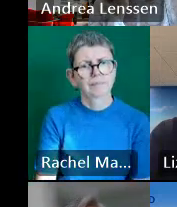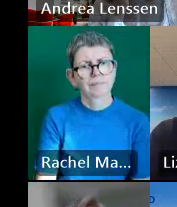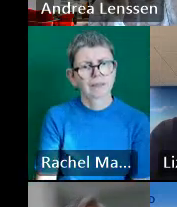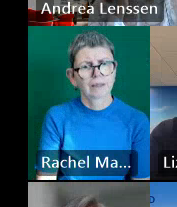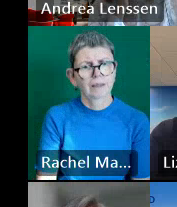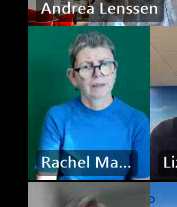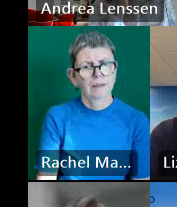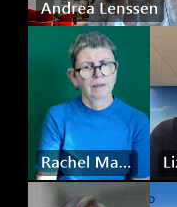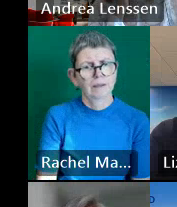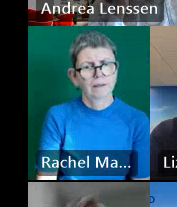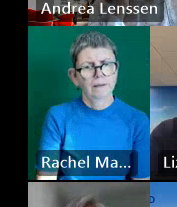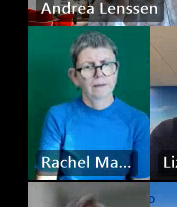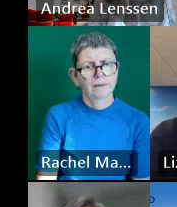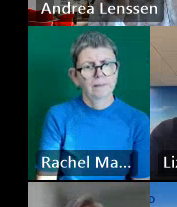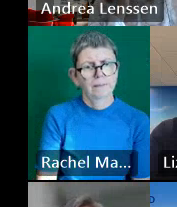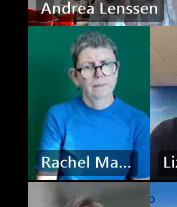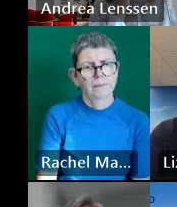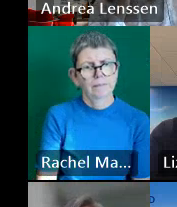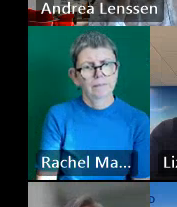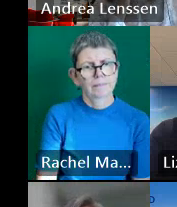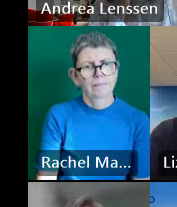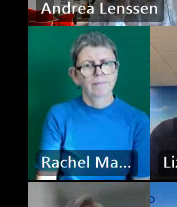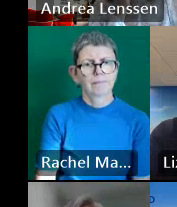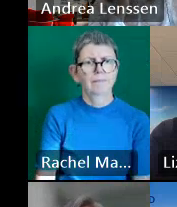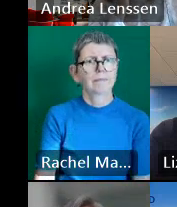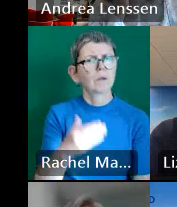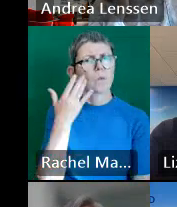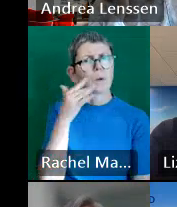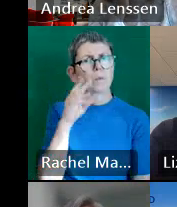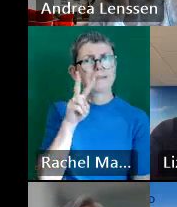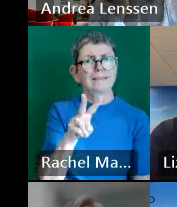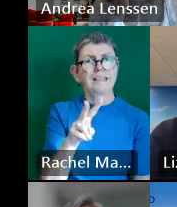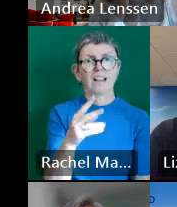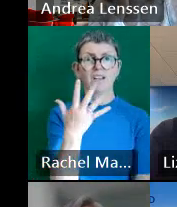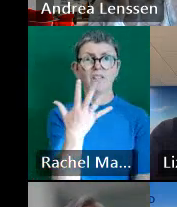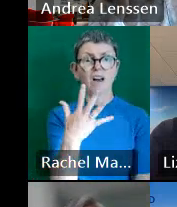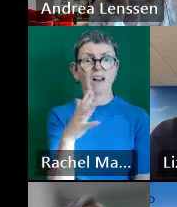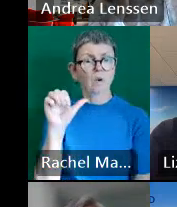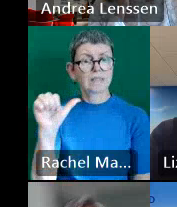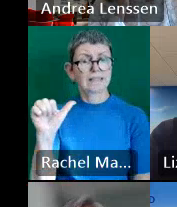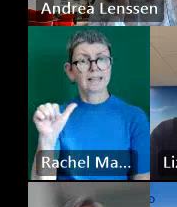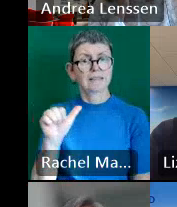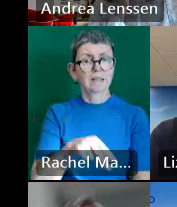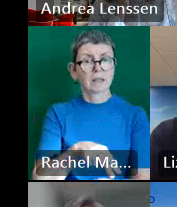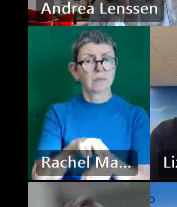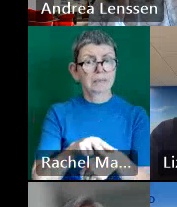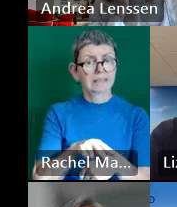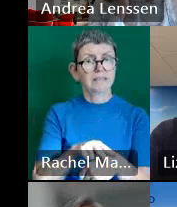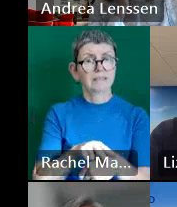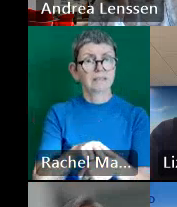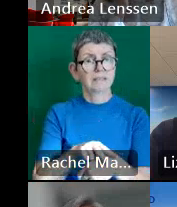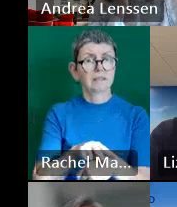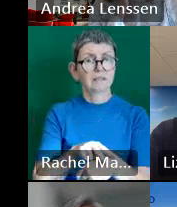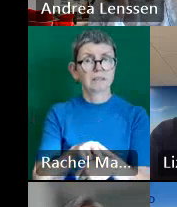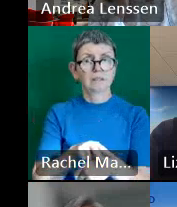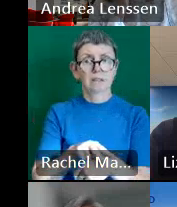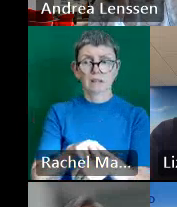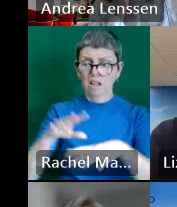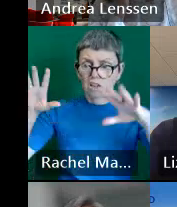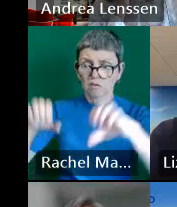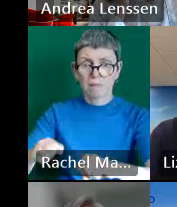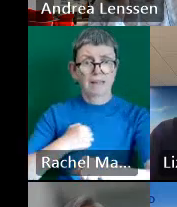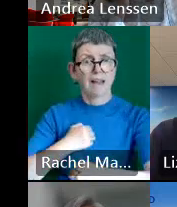And when we see 5, 6 police officers on our dad, like holding him, grabbing him, it's like, oh my God, we are going to be one of them families